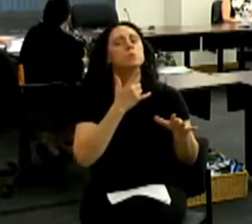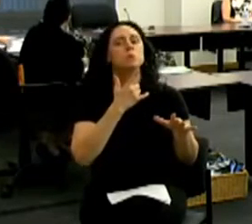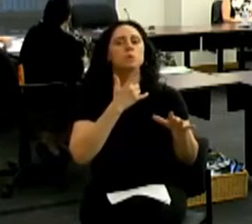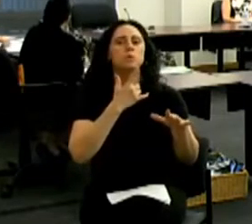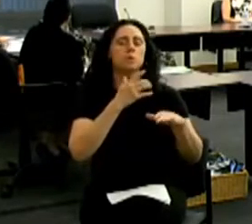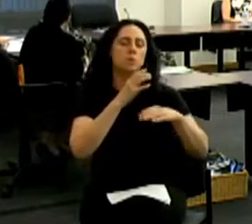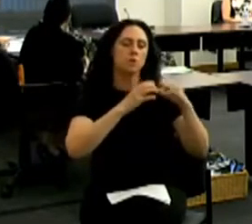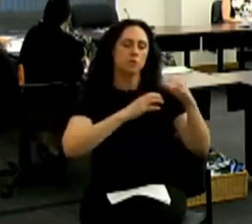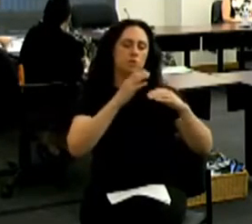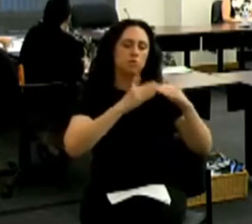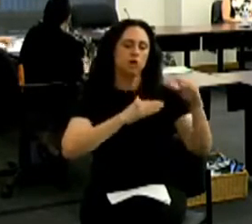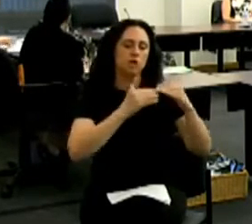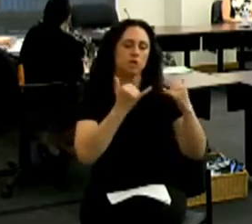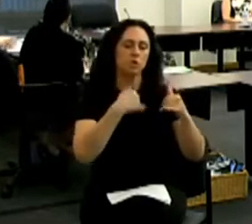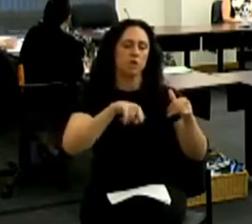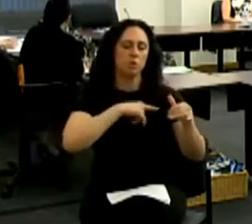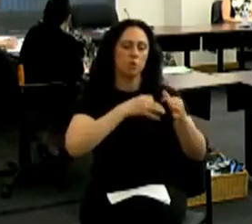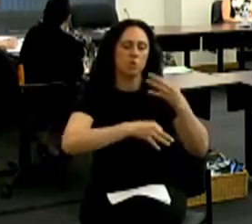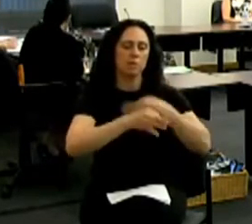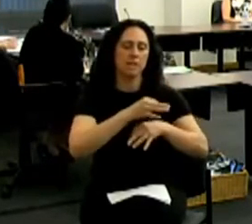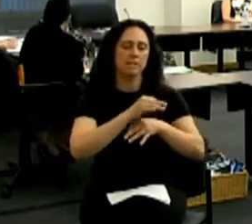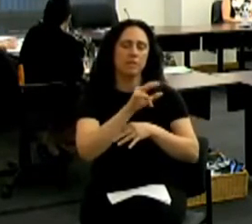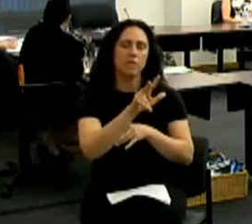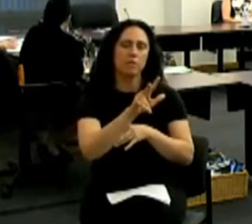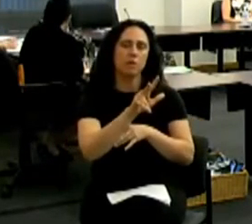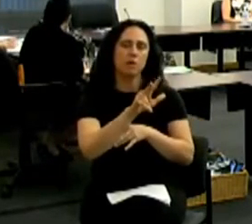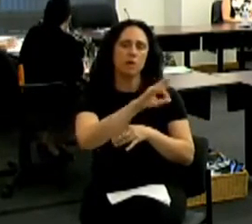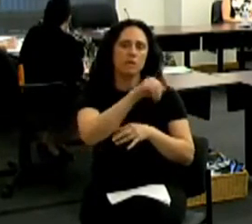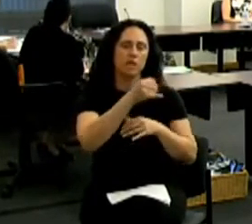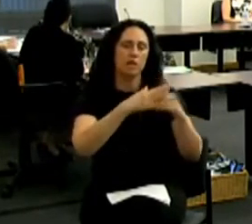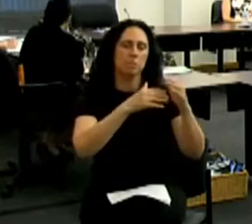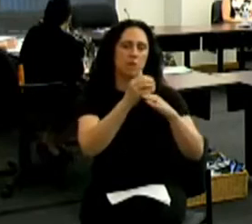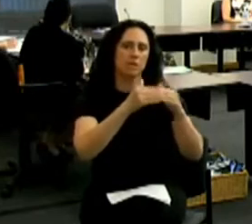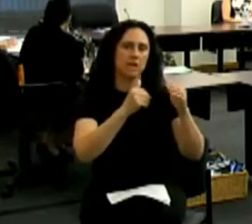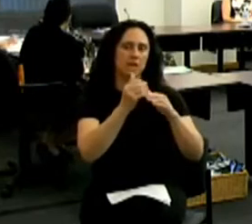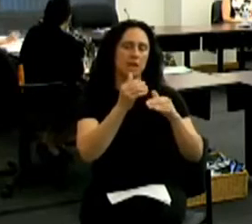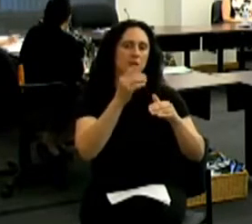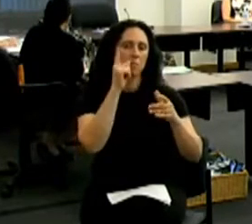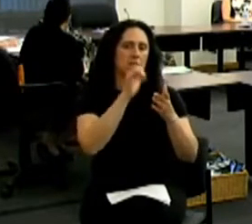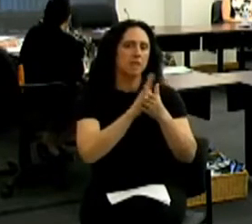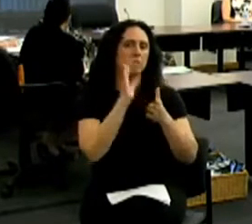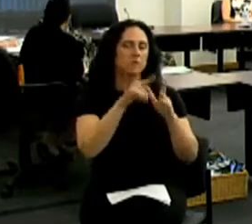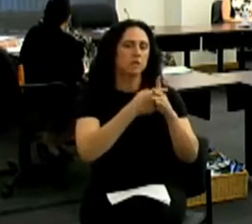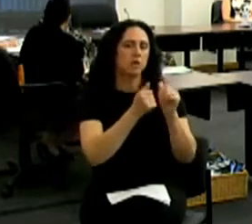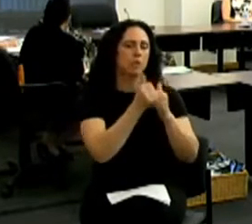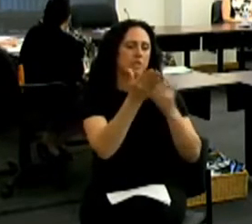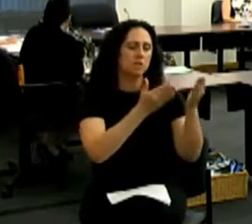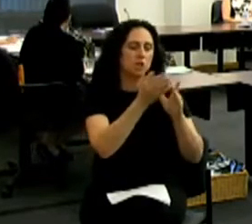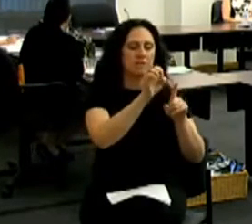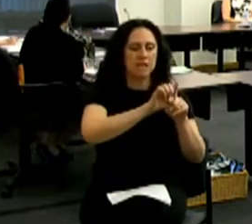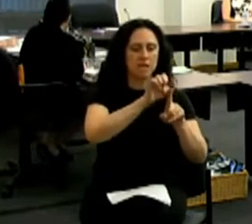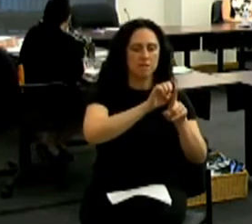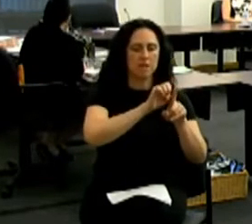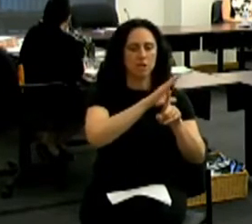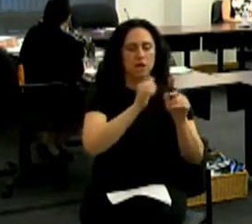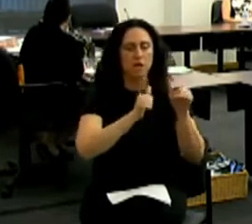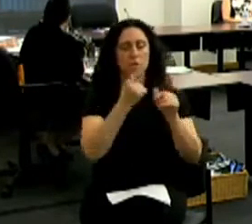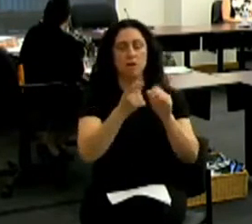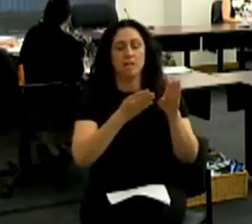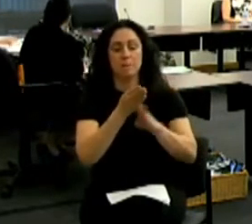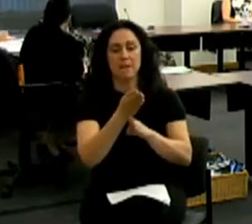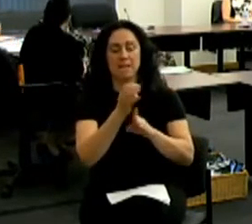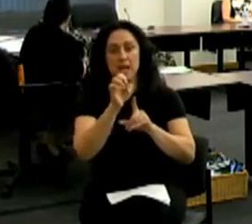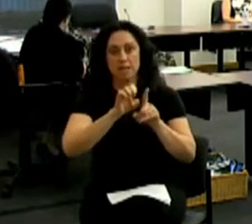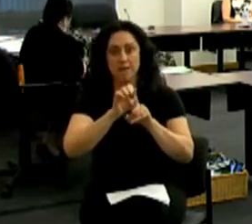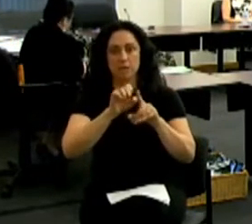construction currently, we're replacing the 3 J building elevators. I believe we're going to start with the service elevator and one of the main